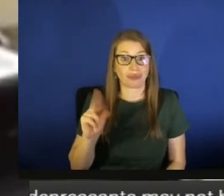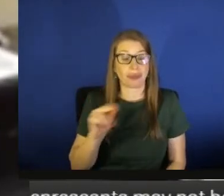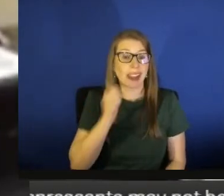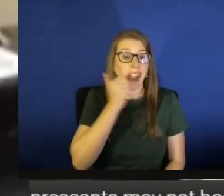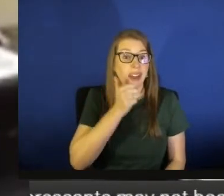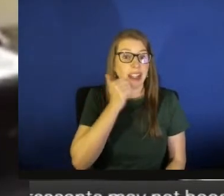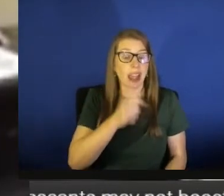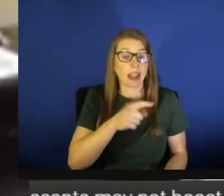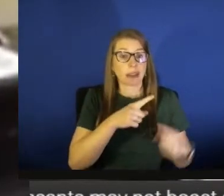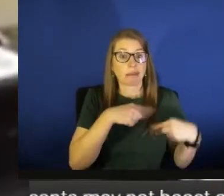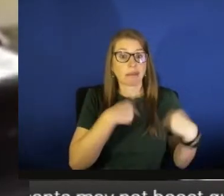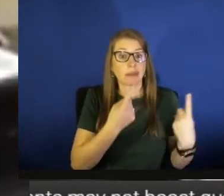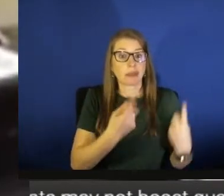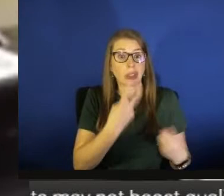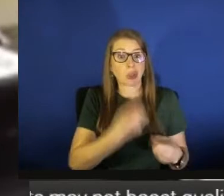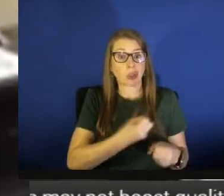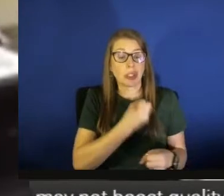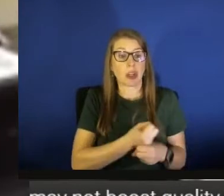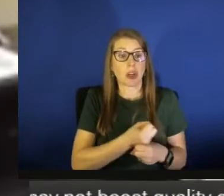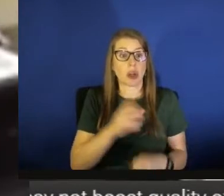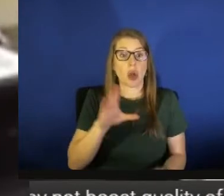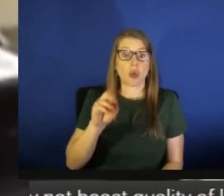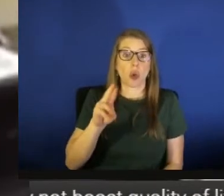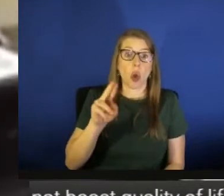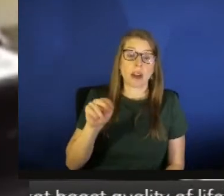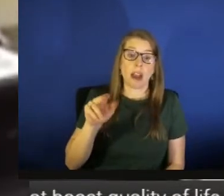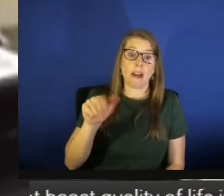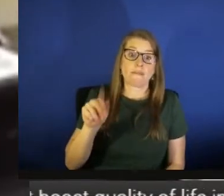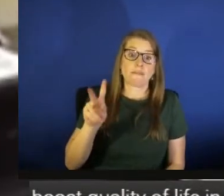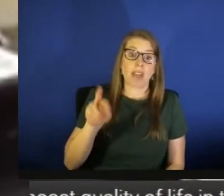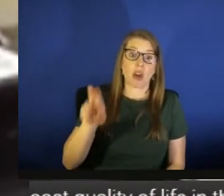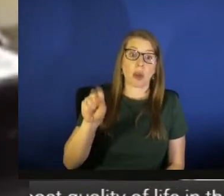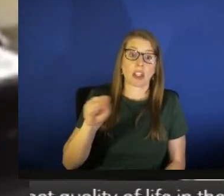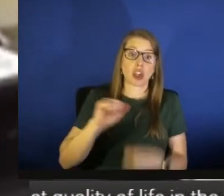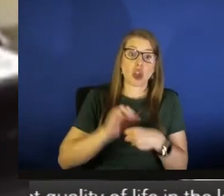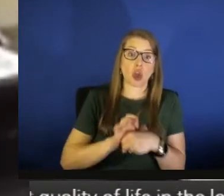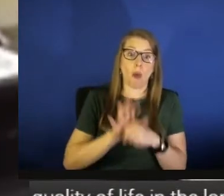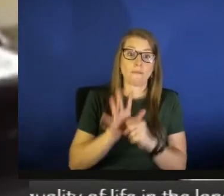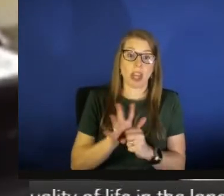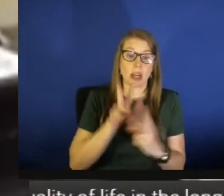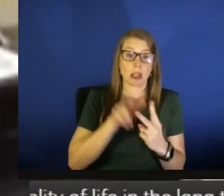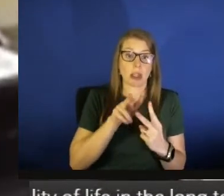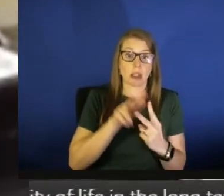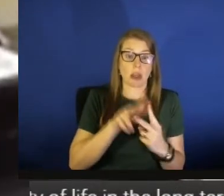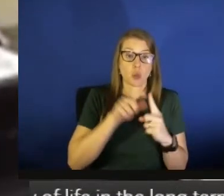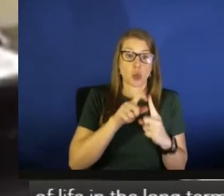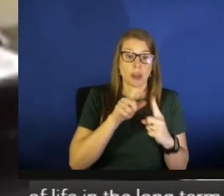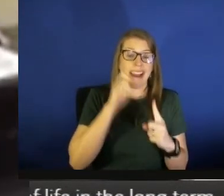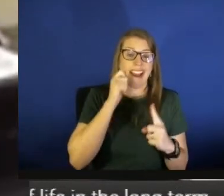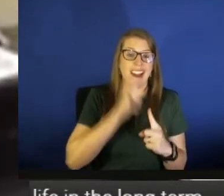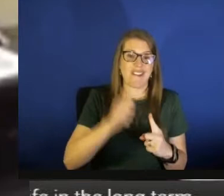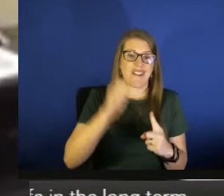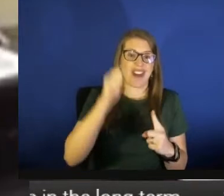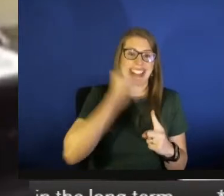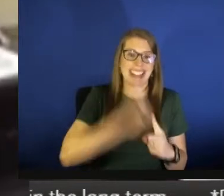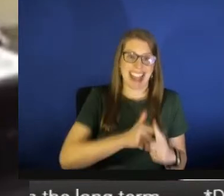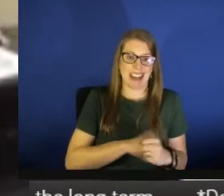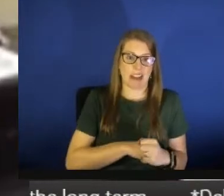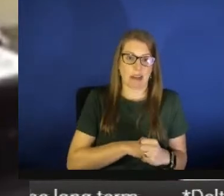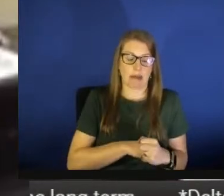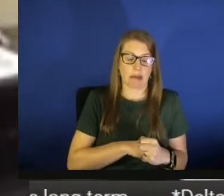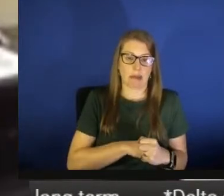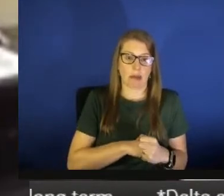years, the words coronavirus, COVID come up every newscast, every day. And so to me, this has just